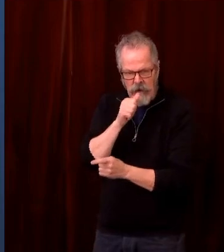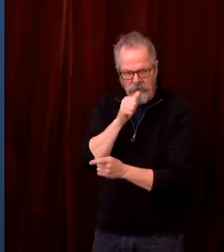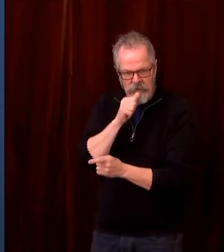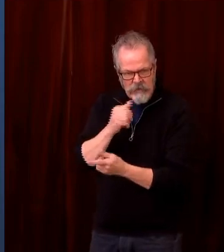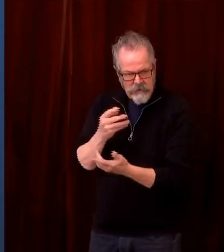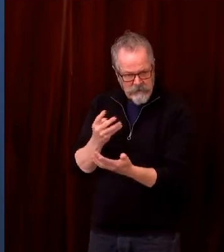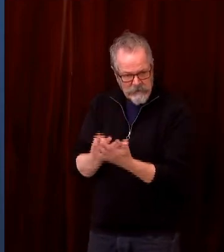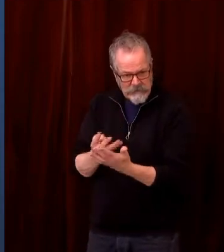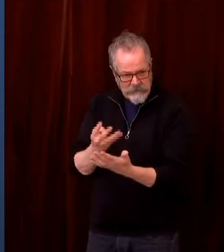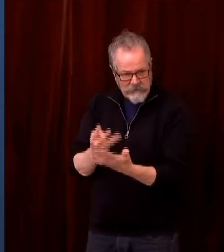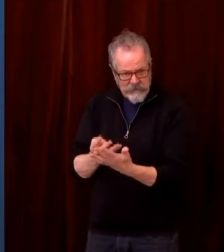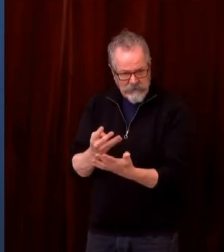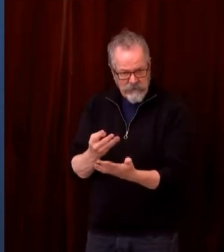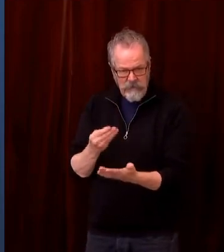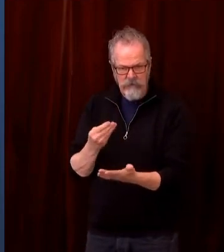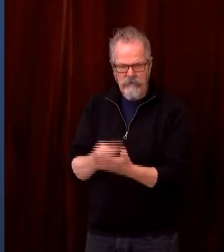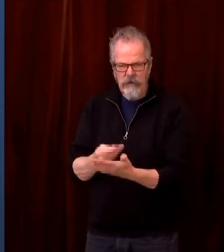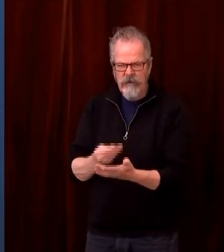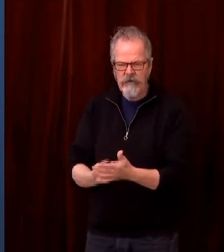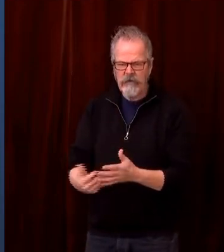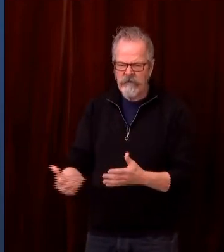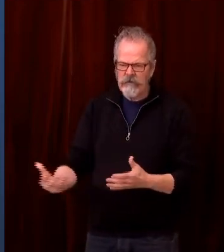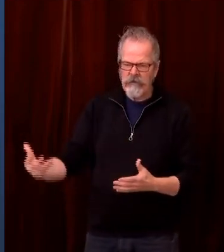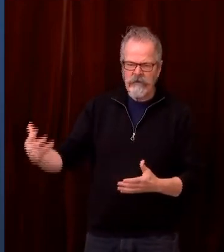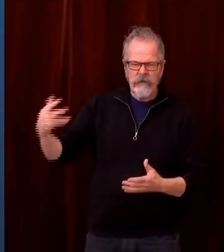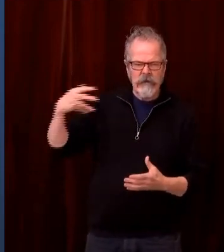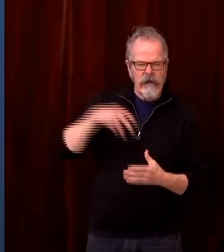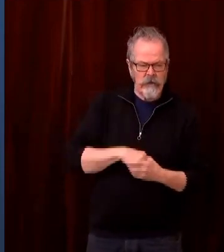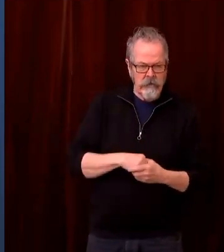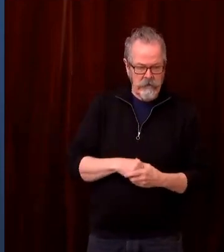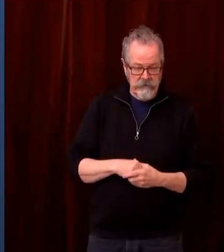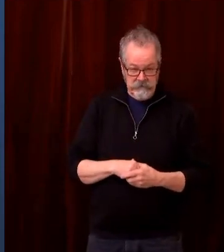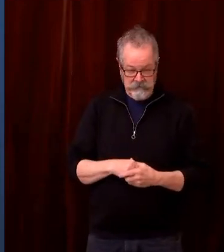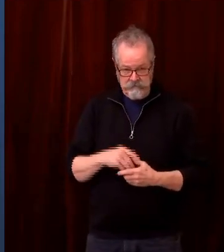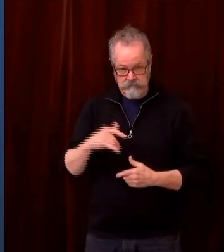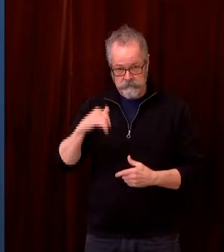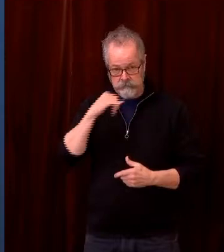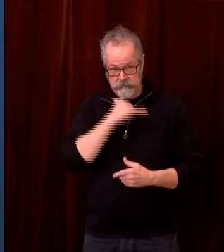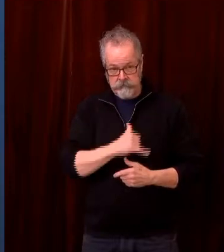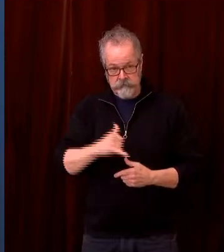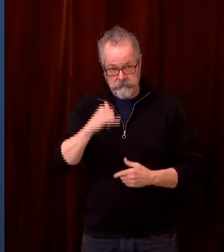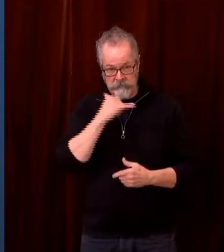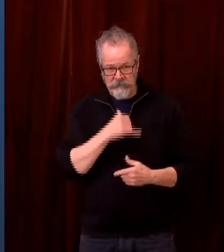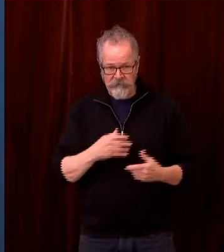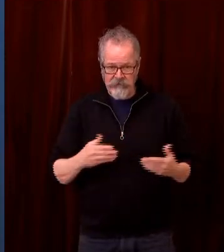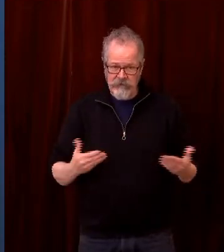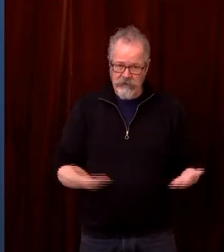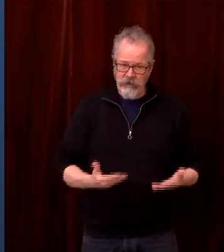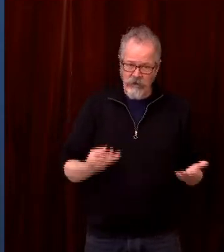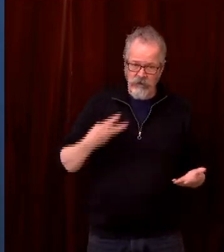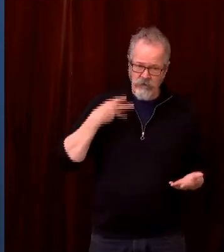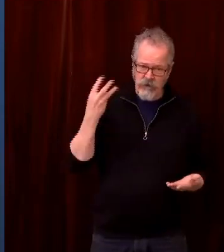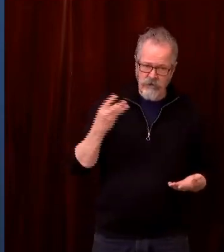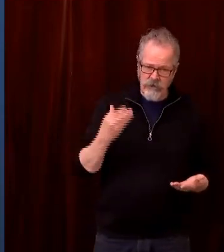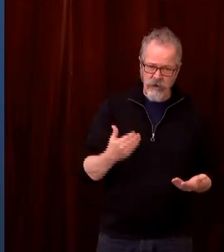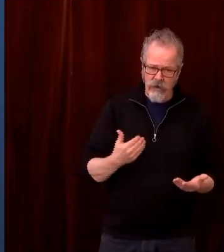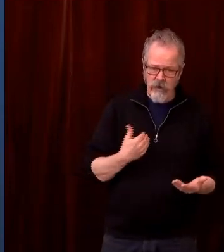including the Northwest Detention Center in Tacoma. Do you support that bill? Should the